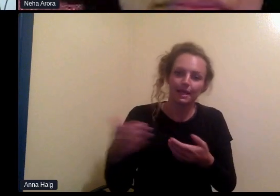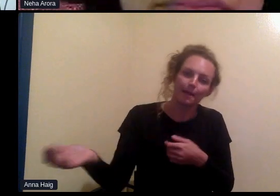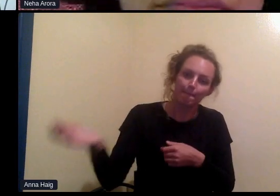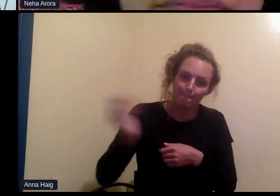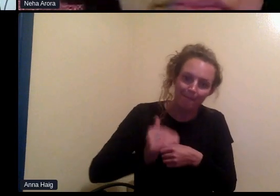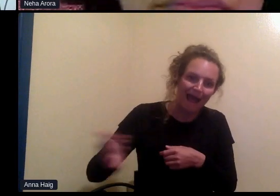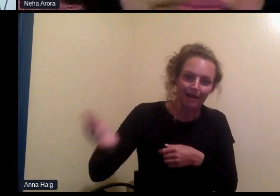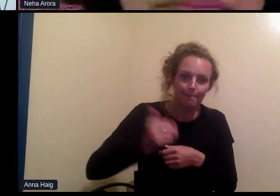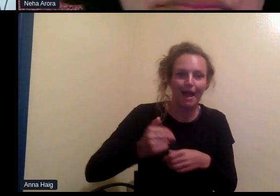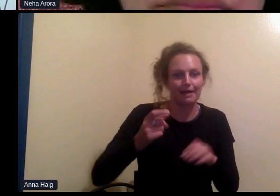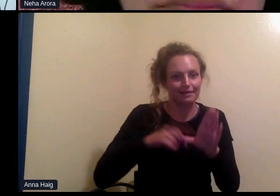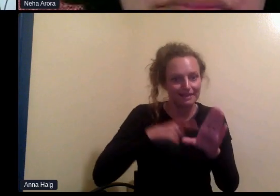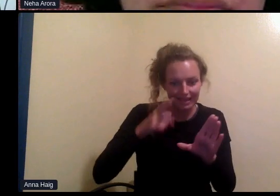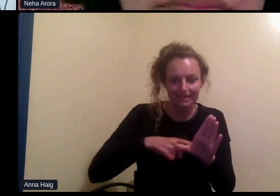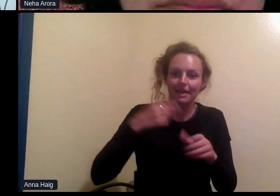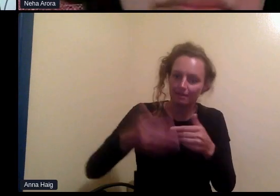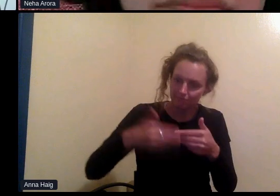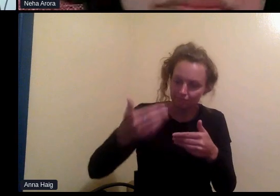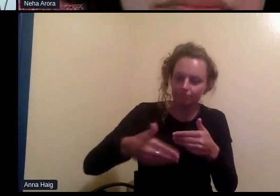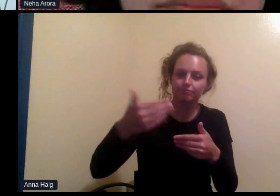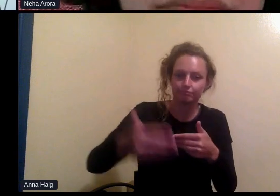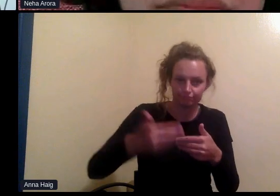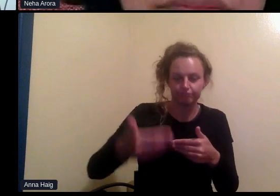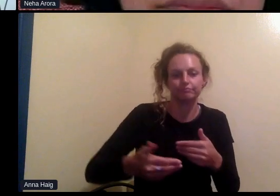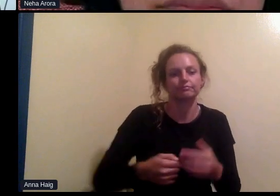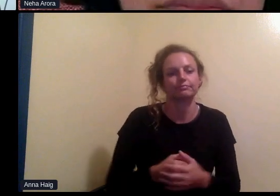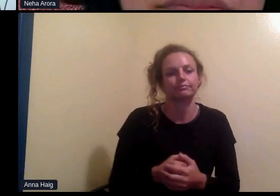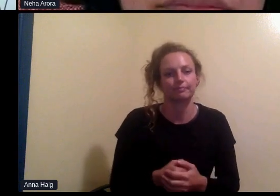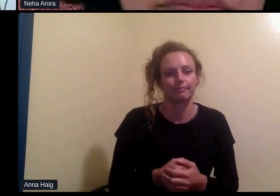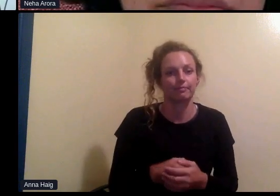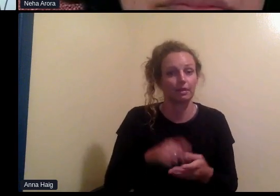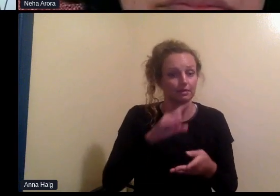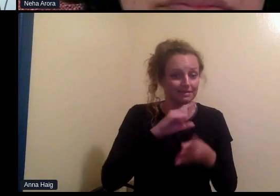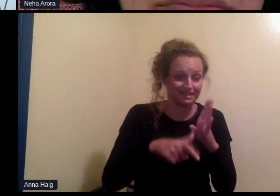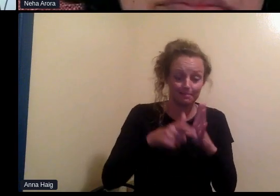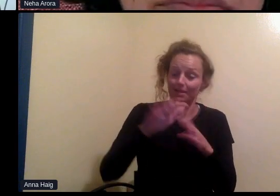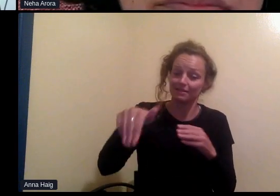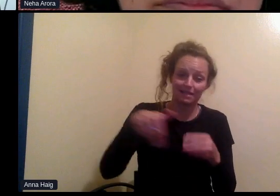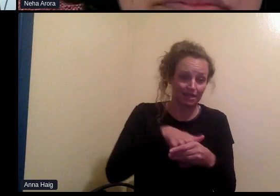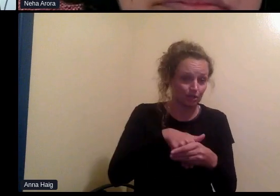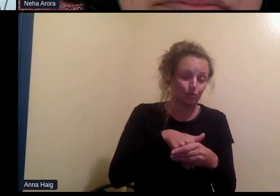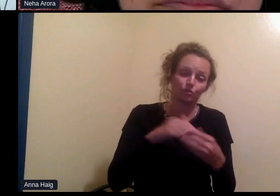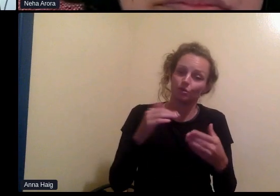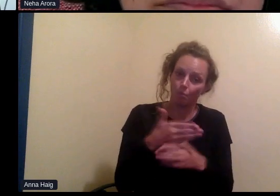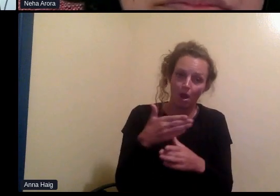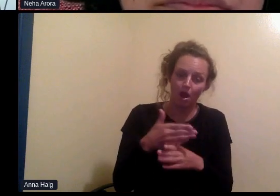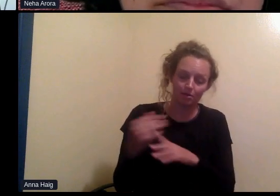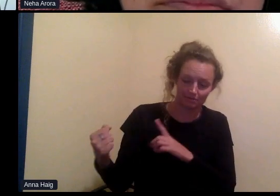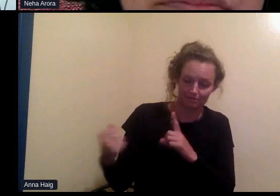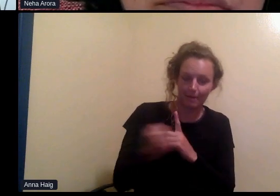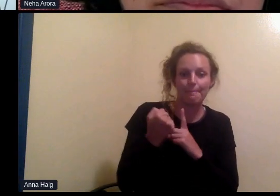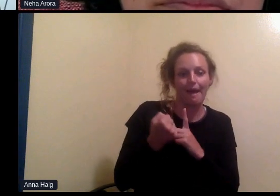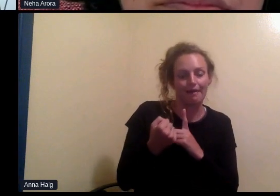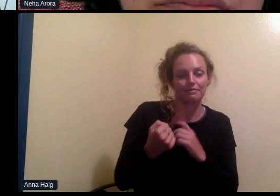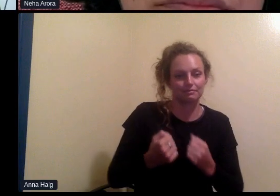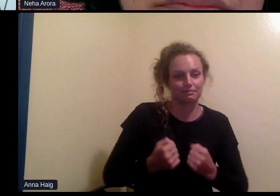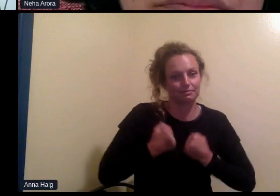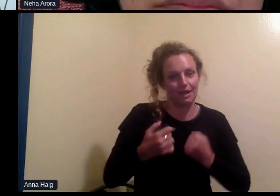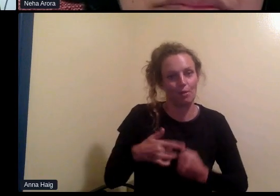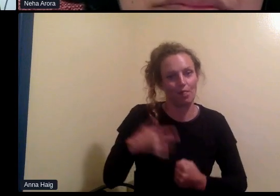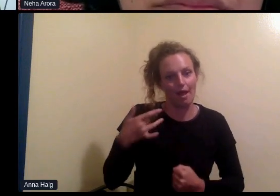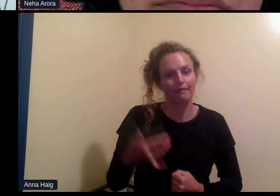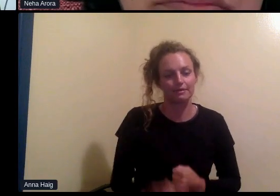about supplier diversity is we talk about wanting to do business with other companies that are disability owned. And then